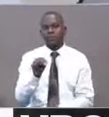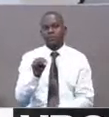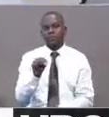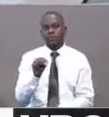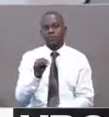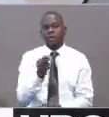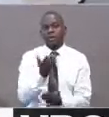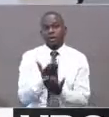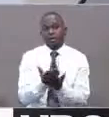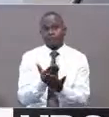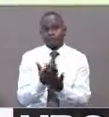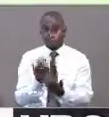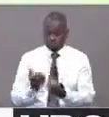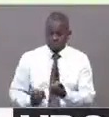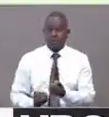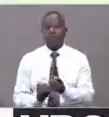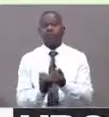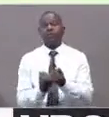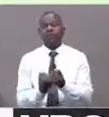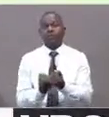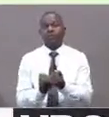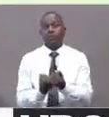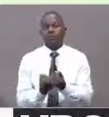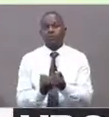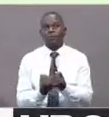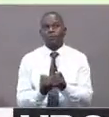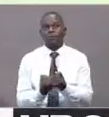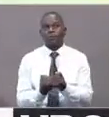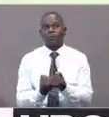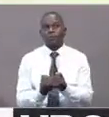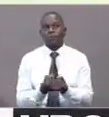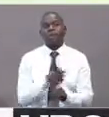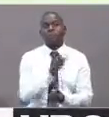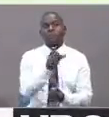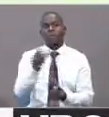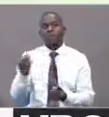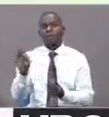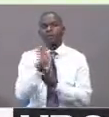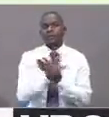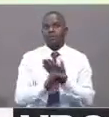We request you to support this in your respective districts.